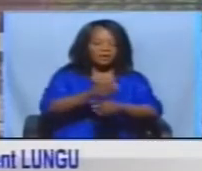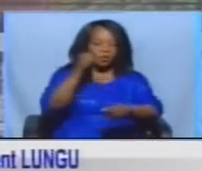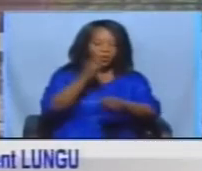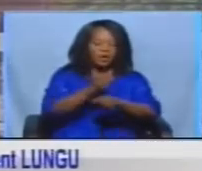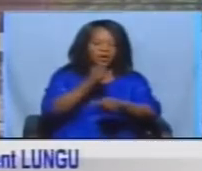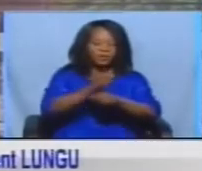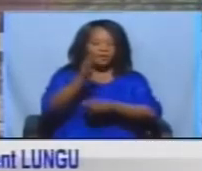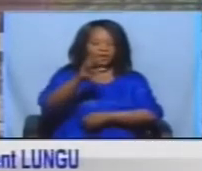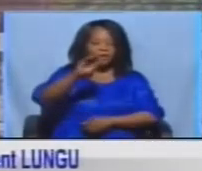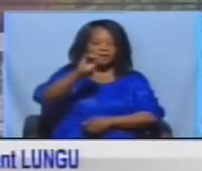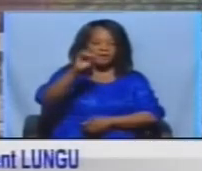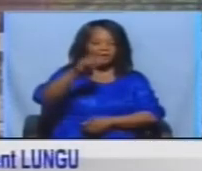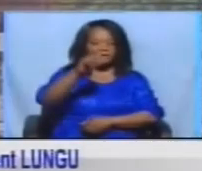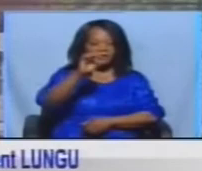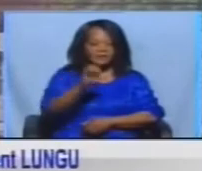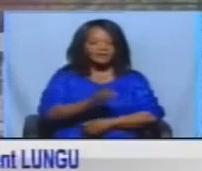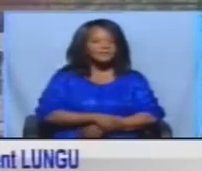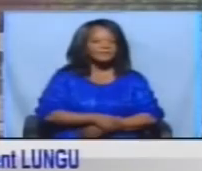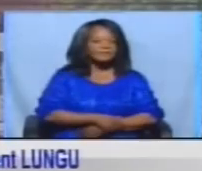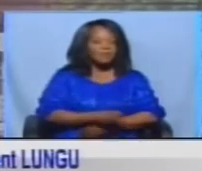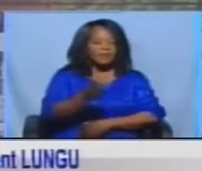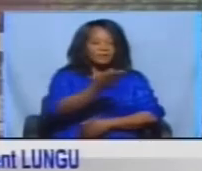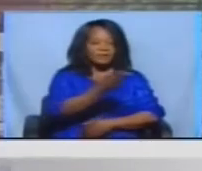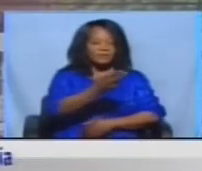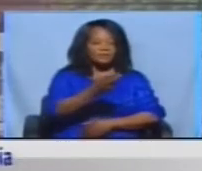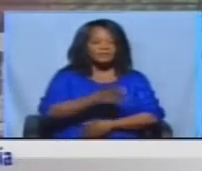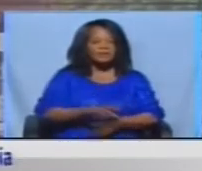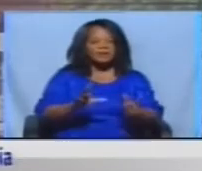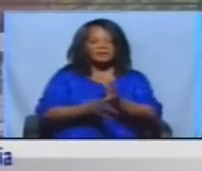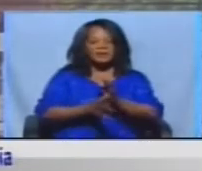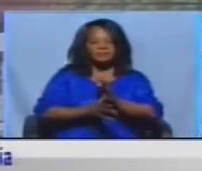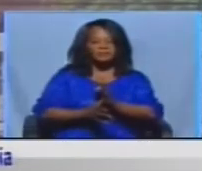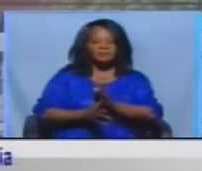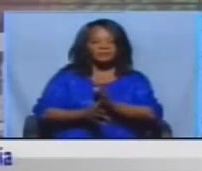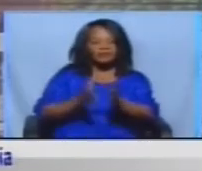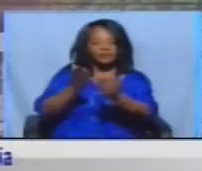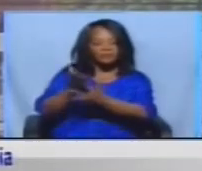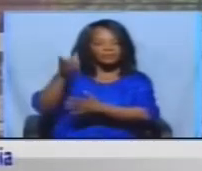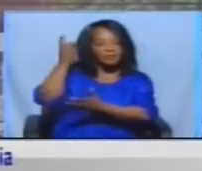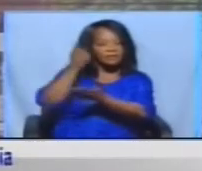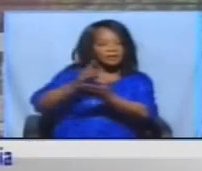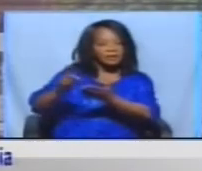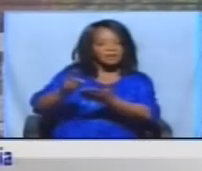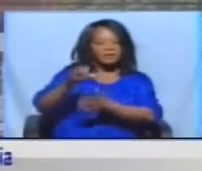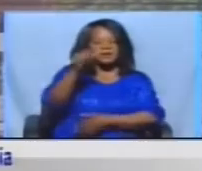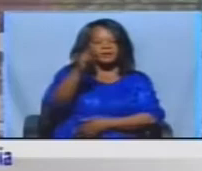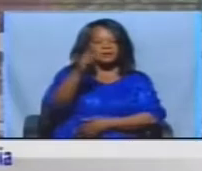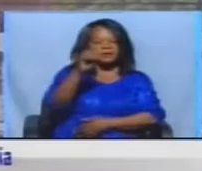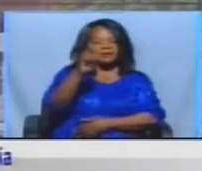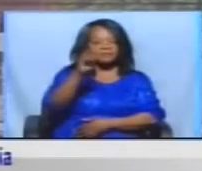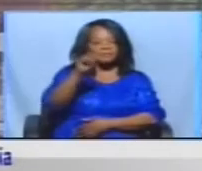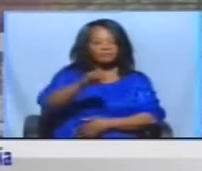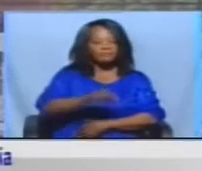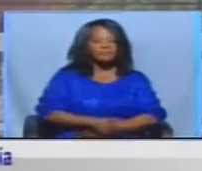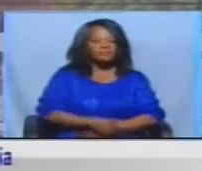firm. National Union of Miners and Allied Workers, NUMAL, Deputy National Secretary Stephen Mwanga, says